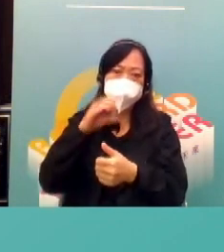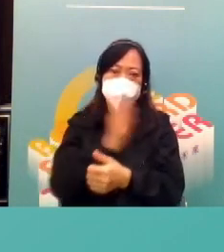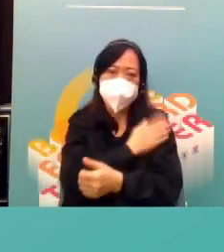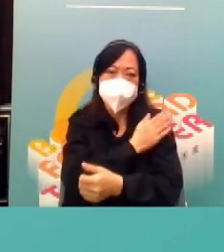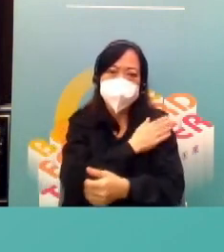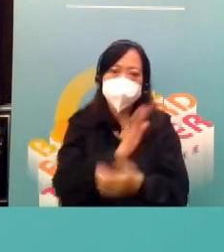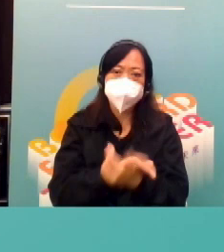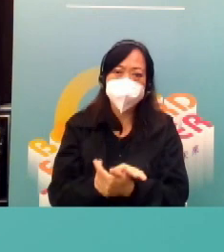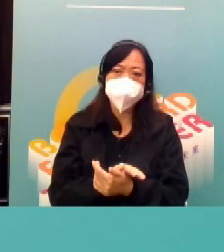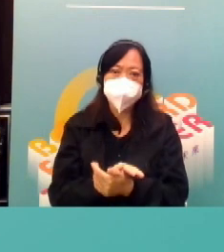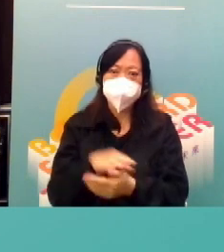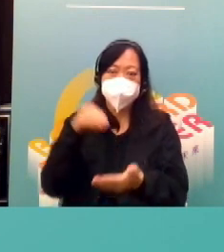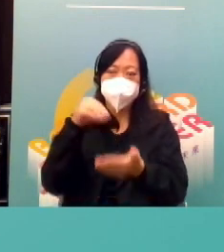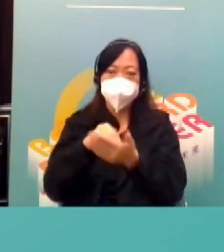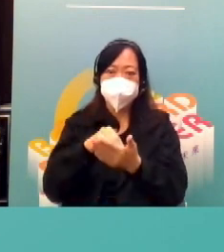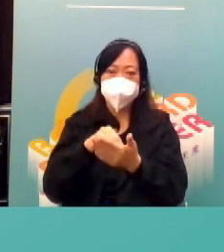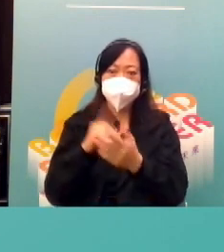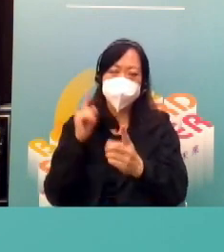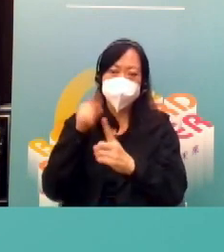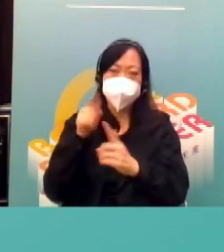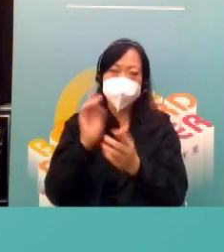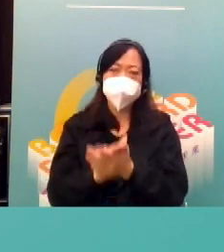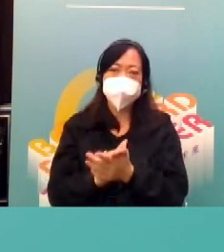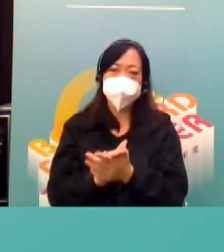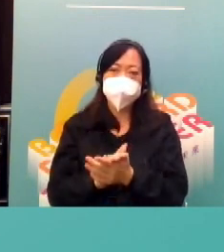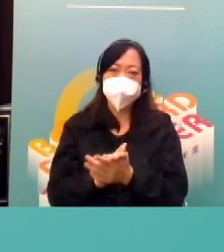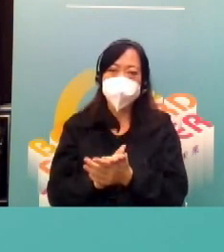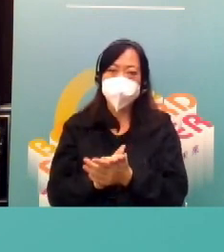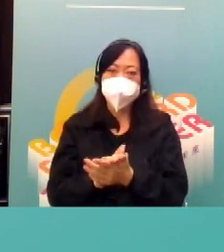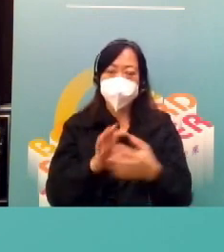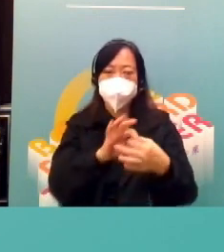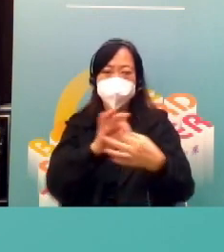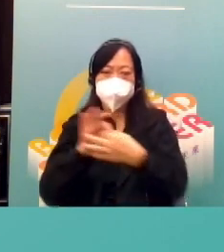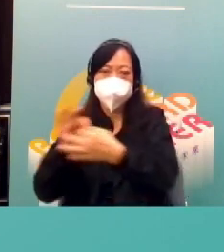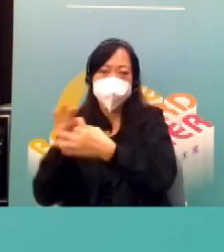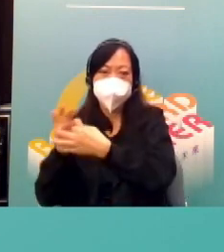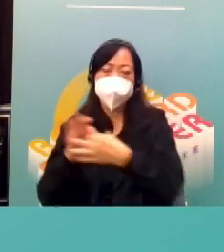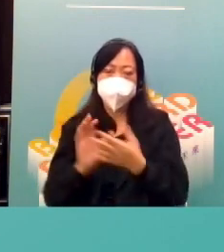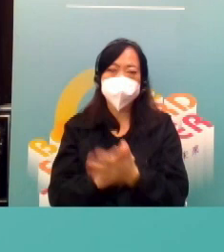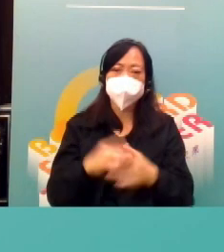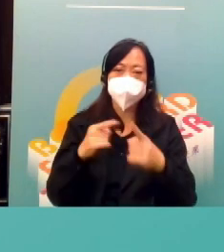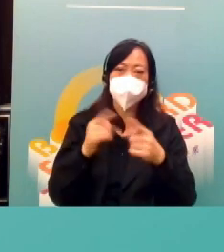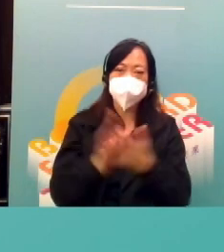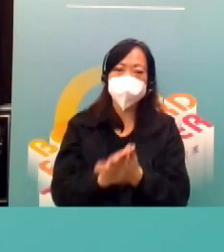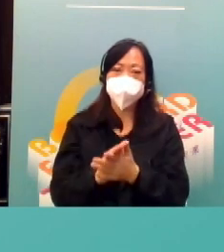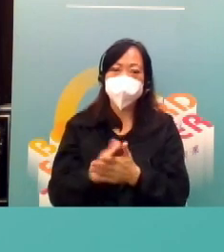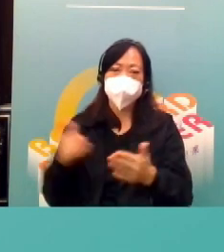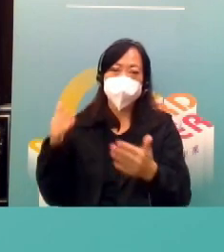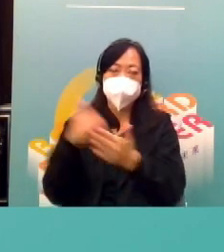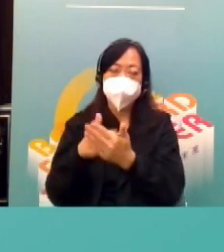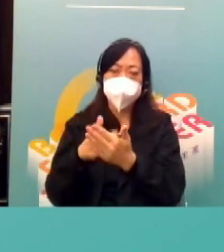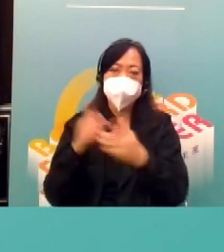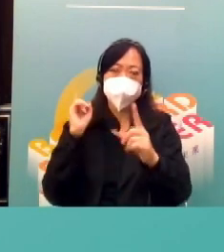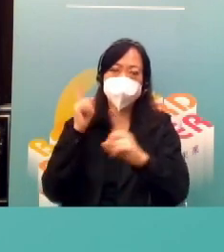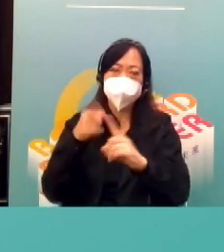then uniting all efforts to really achieve those same outcomes, because they're also going to drive the financial returns. And finally, collaboration